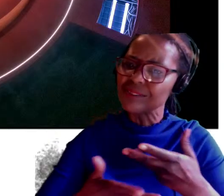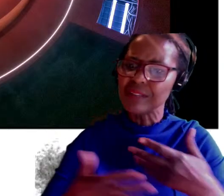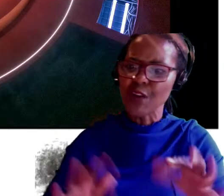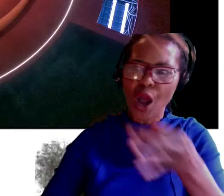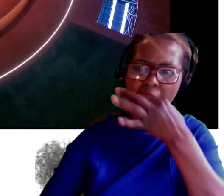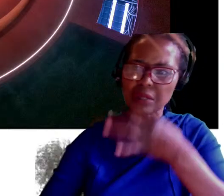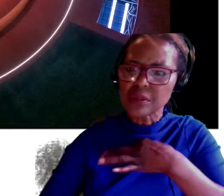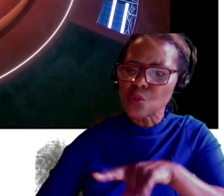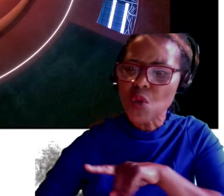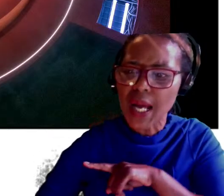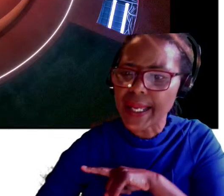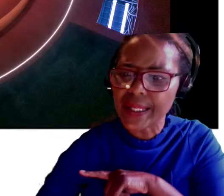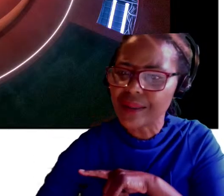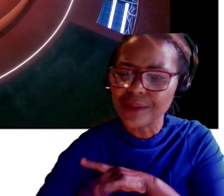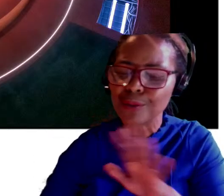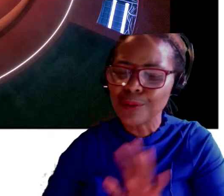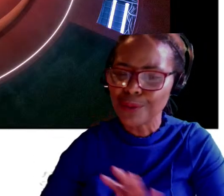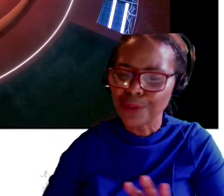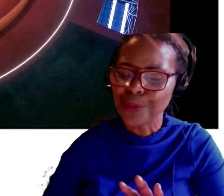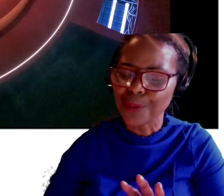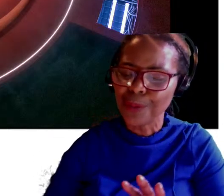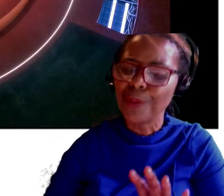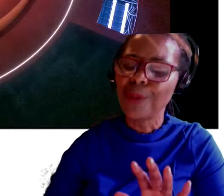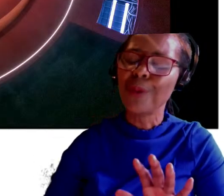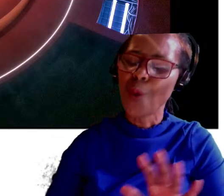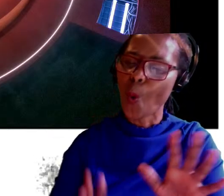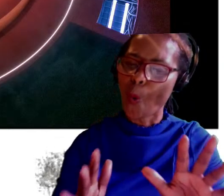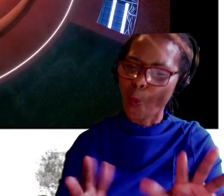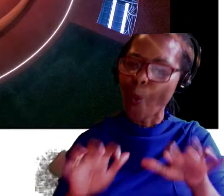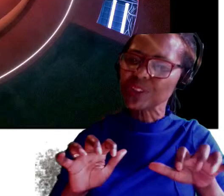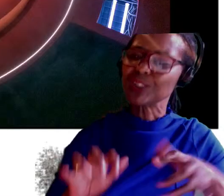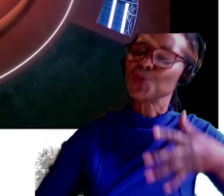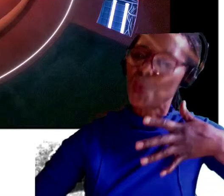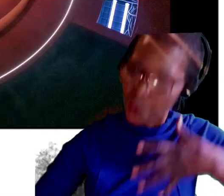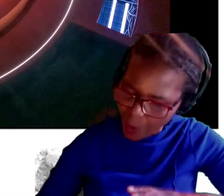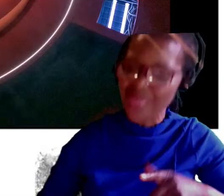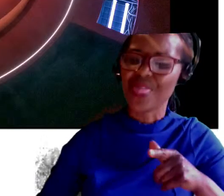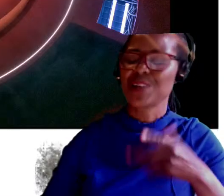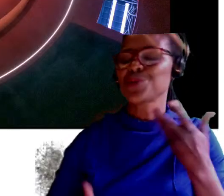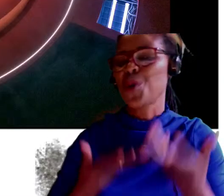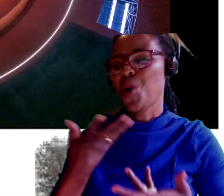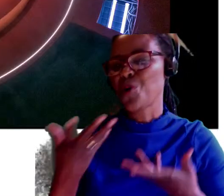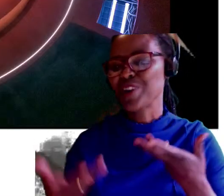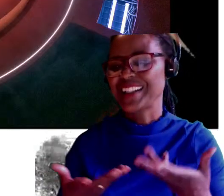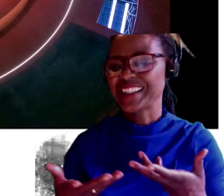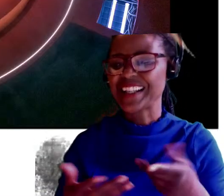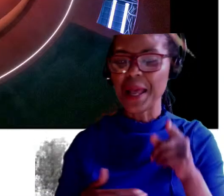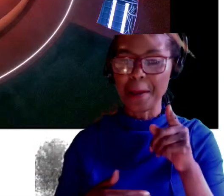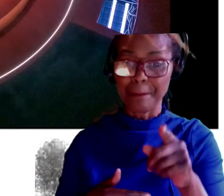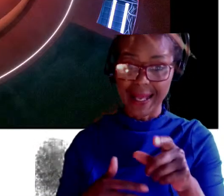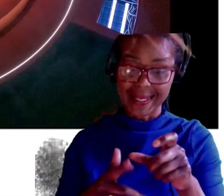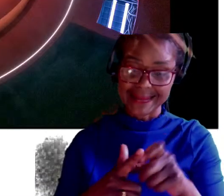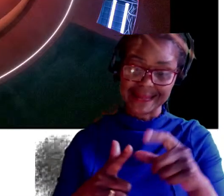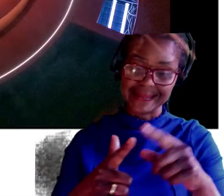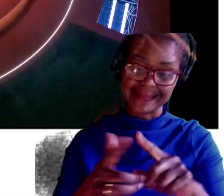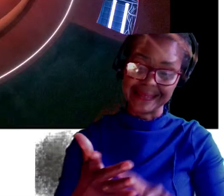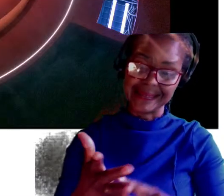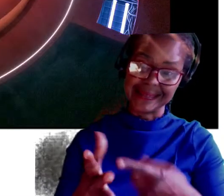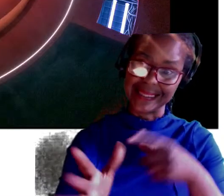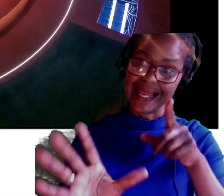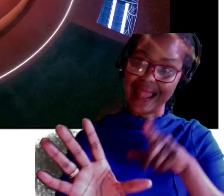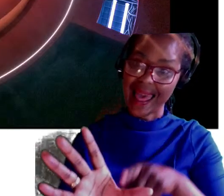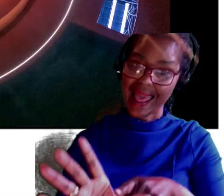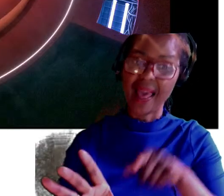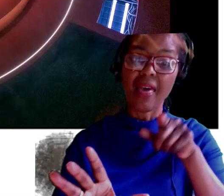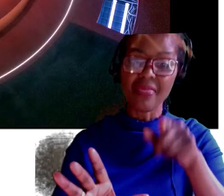I don't tend to decide in advance what the themes of my plays will be, but Delay eventually emerged as a drama about saying what